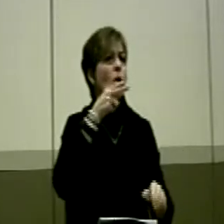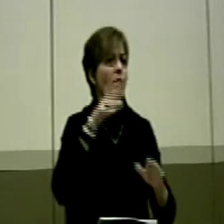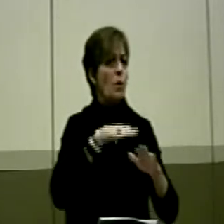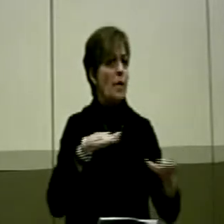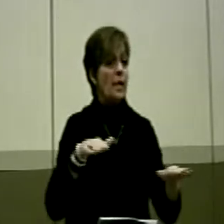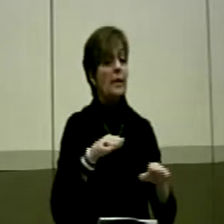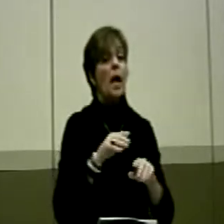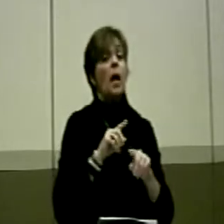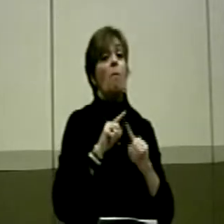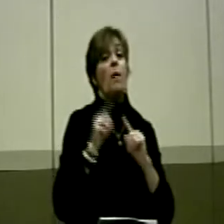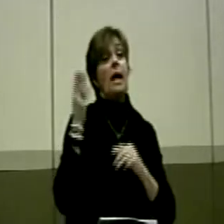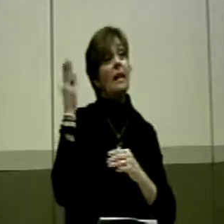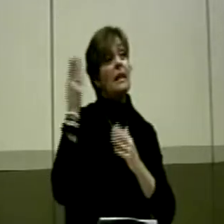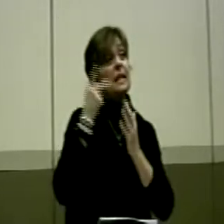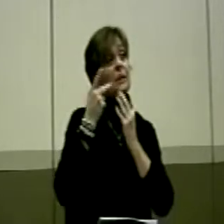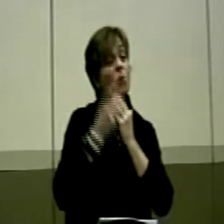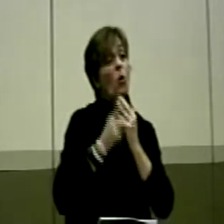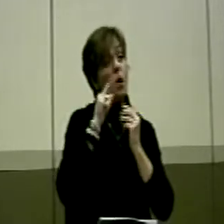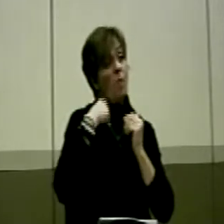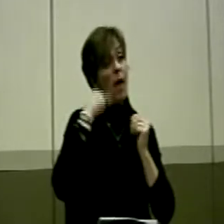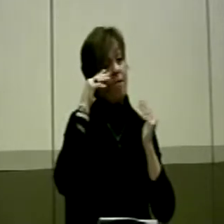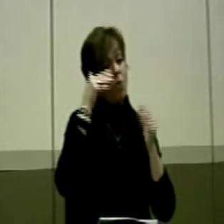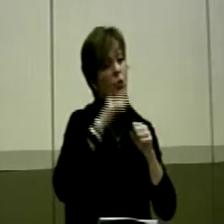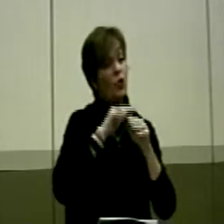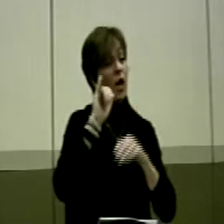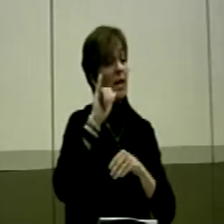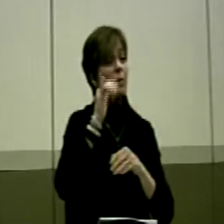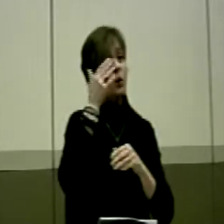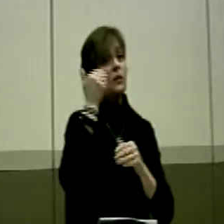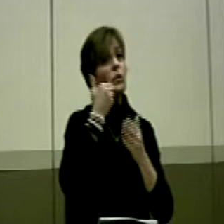it because it's a good example, and it was developed for deaf, hard of hearing kids.